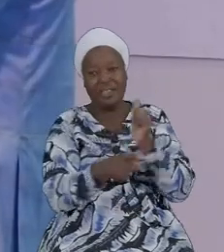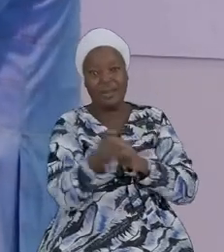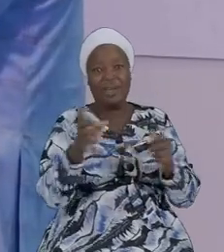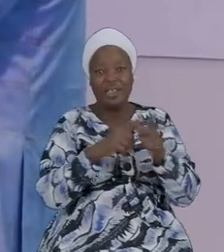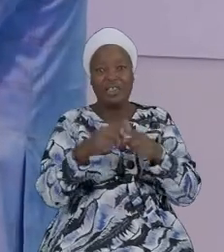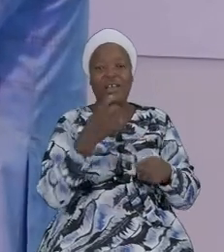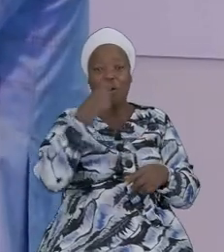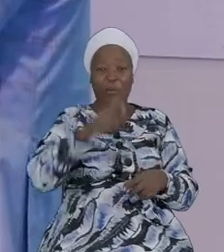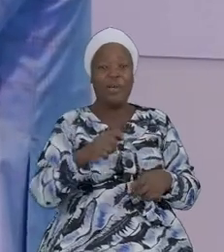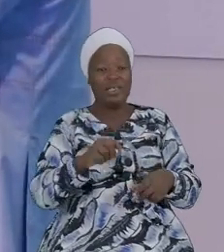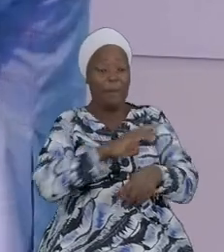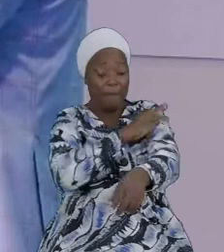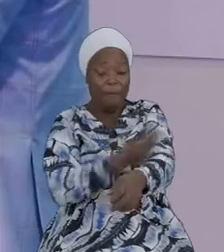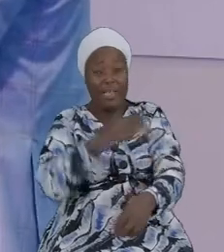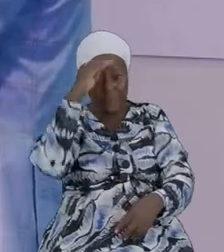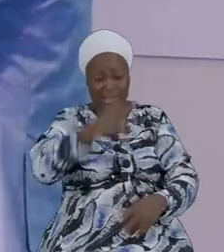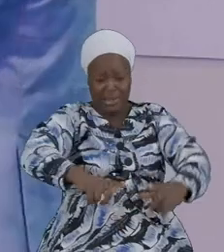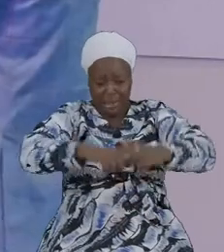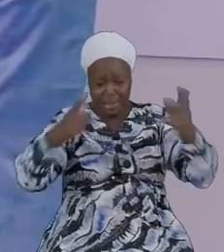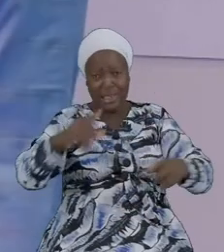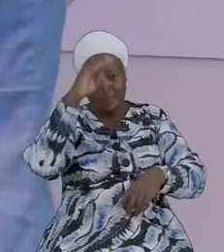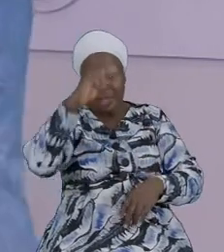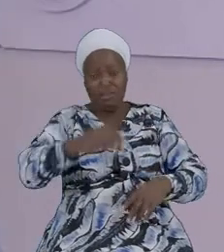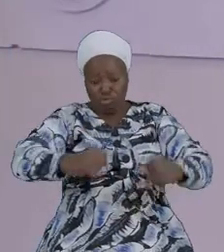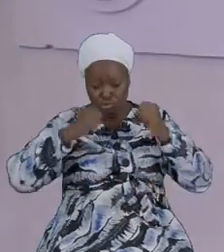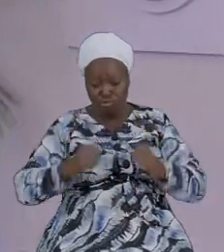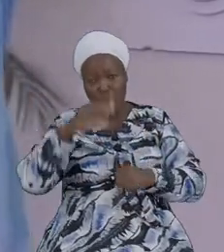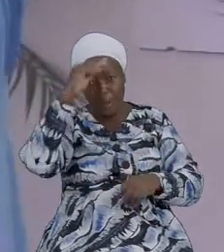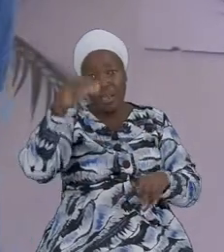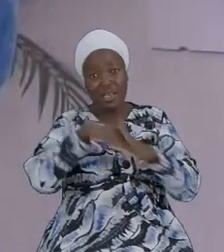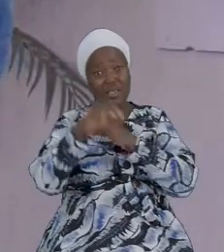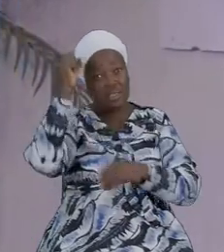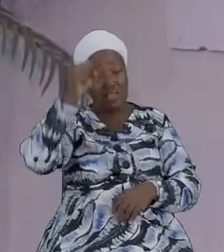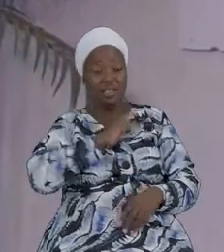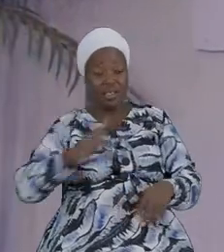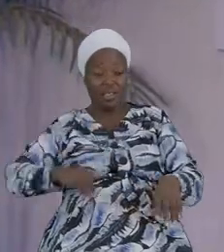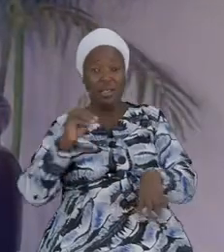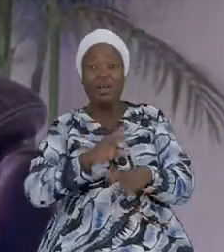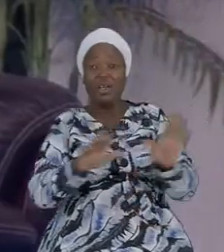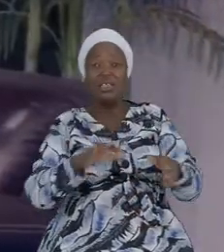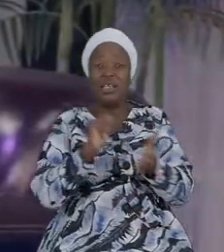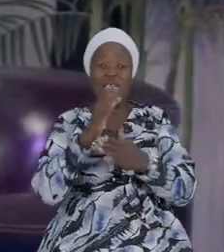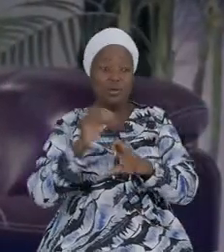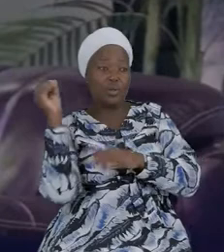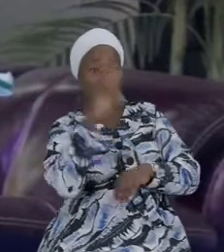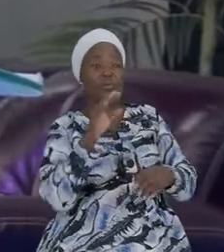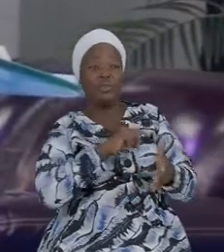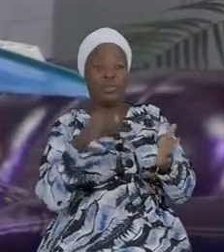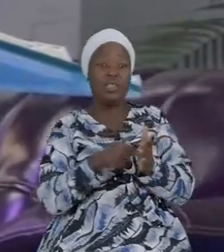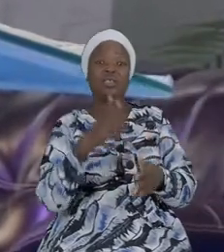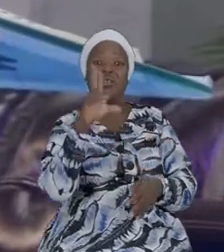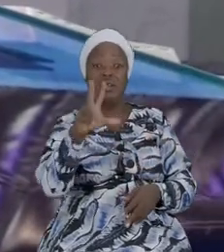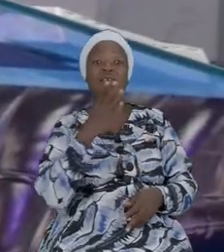commanded mighty men, hefty men, great men in his kingdom, that they shall cast Shadrach, Meshach,